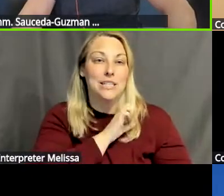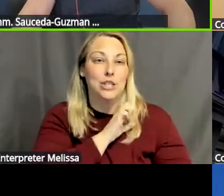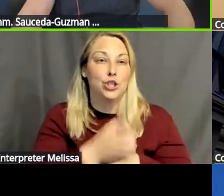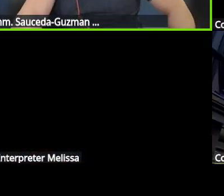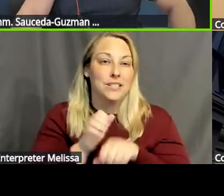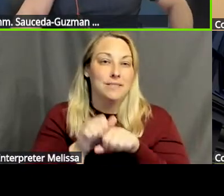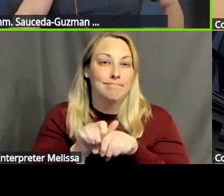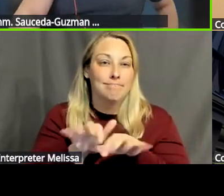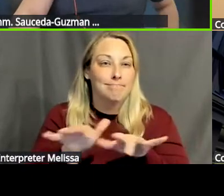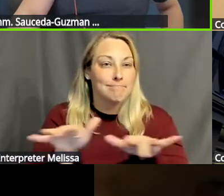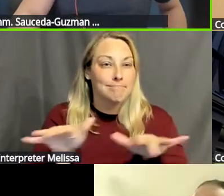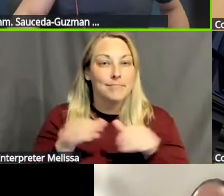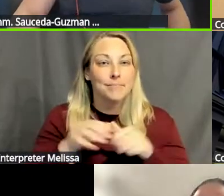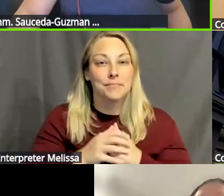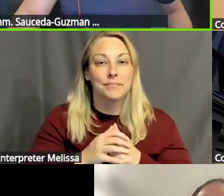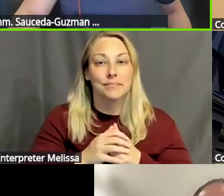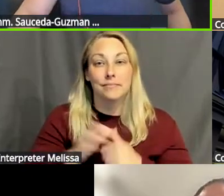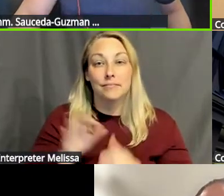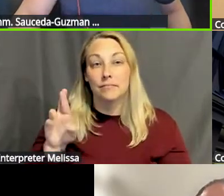Commissioner Rhodes?